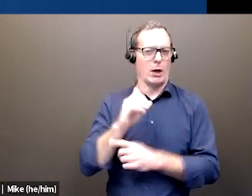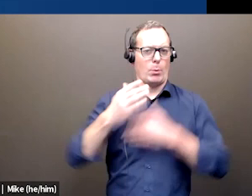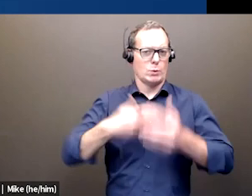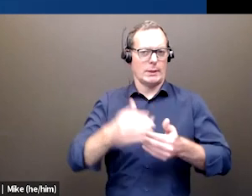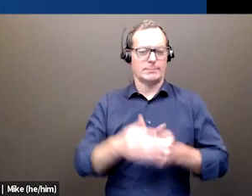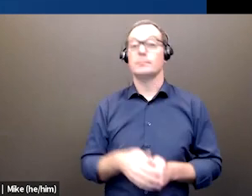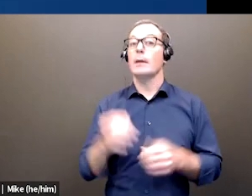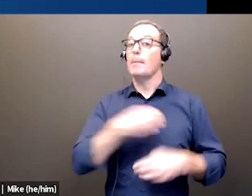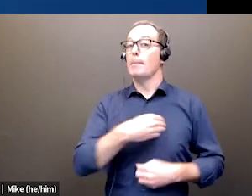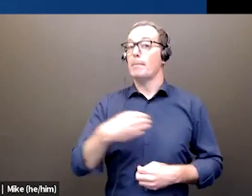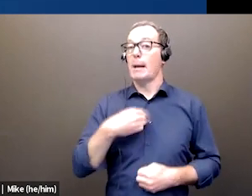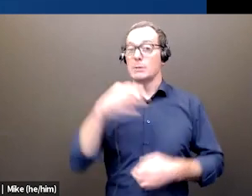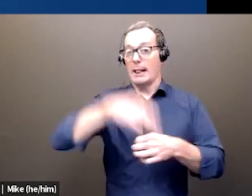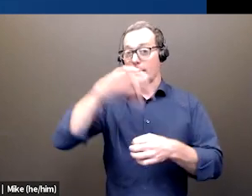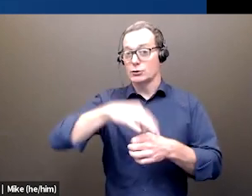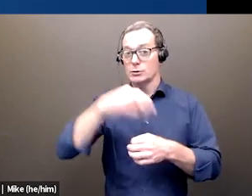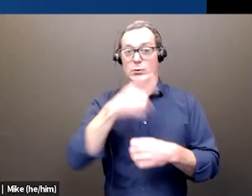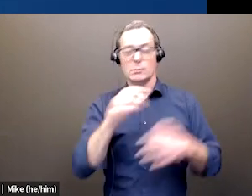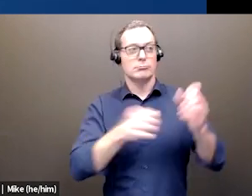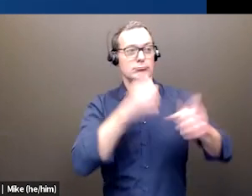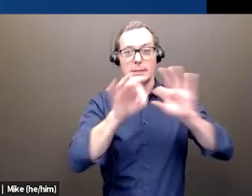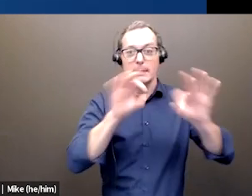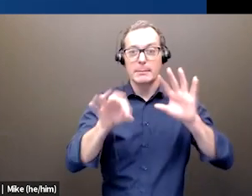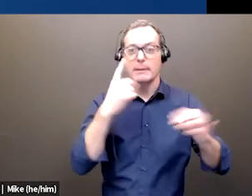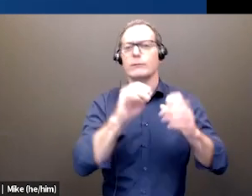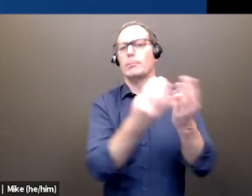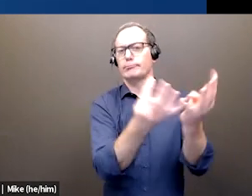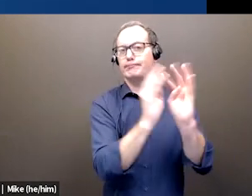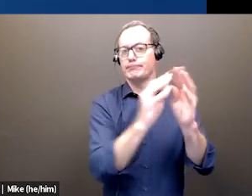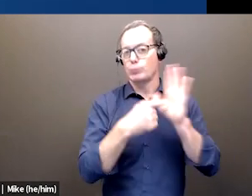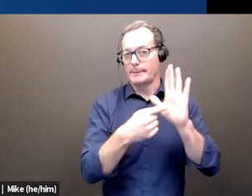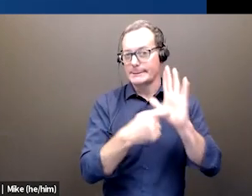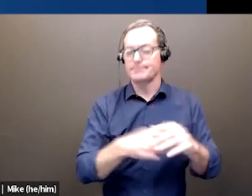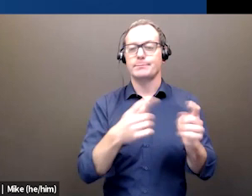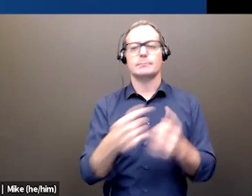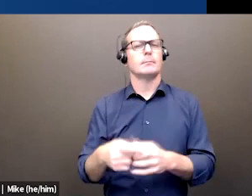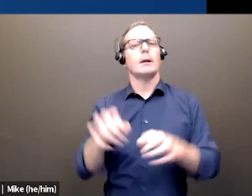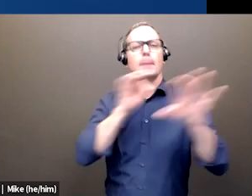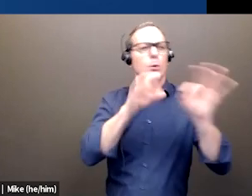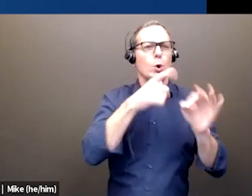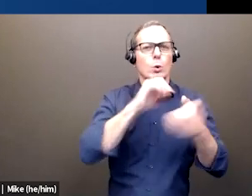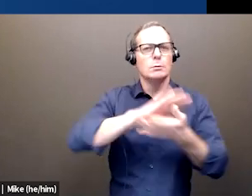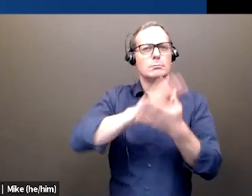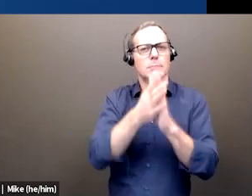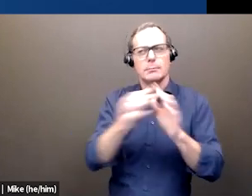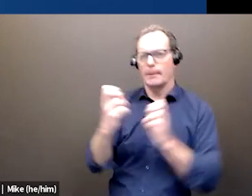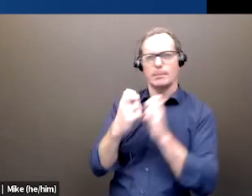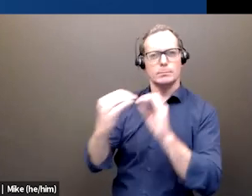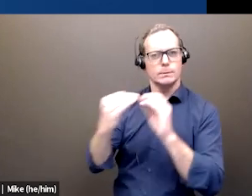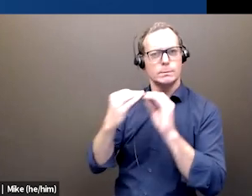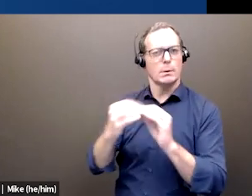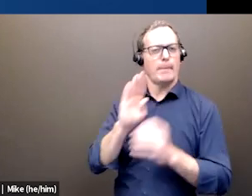union representatives, set priorities for bargaining, and have the final say on contract demands and